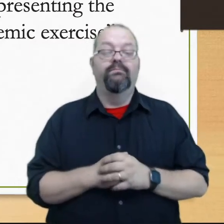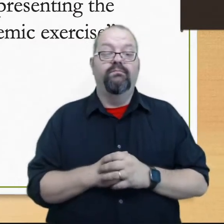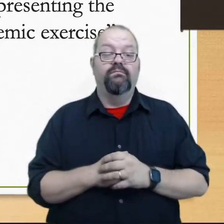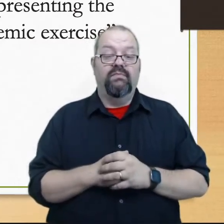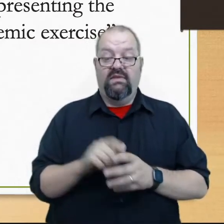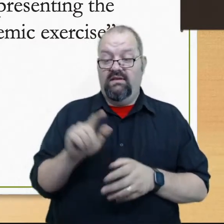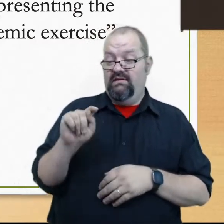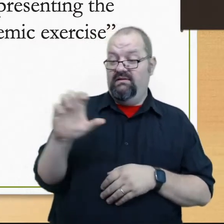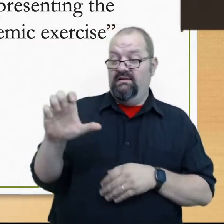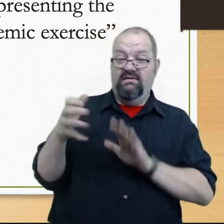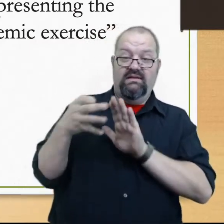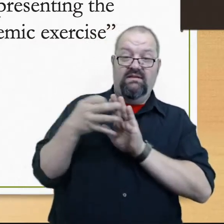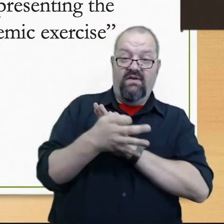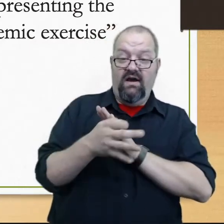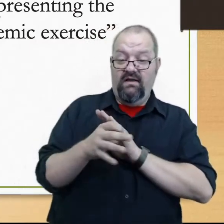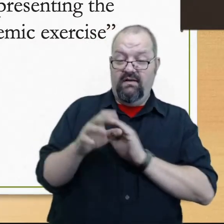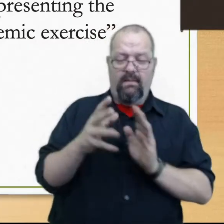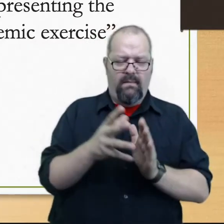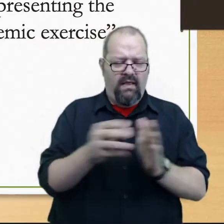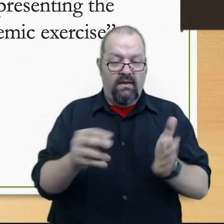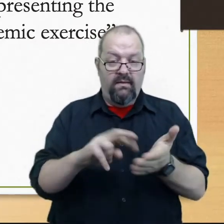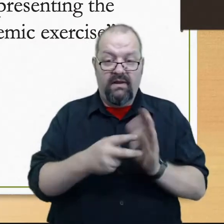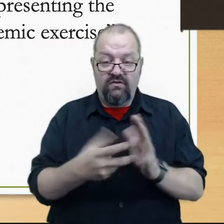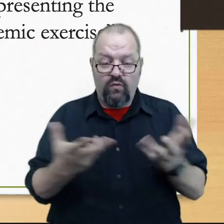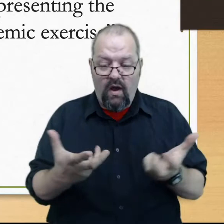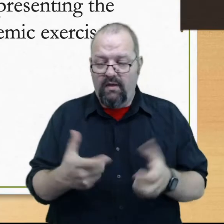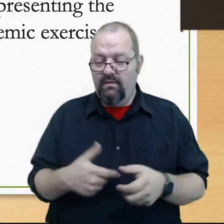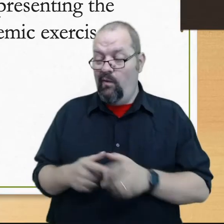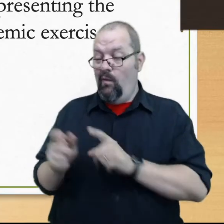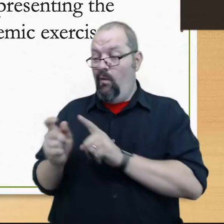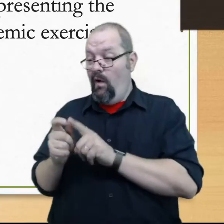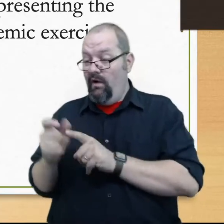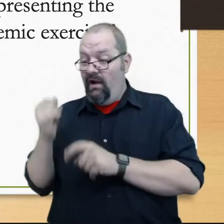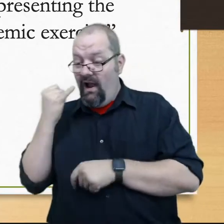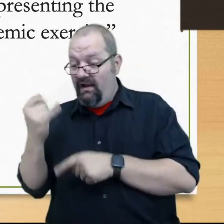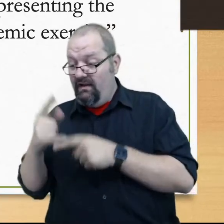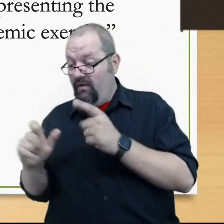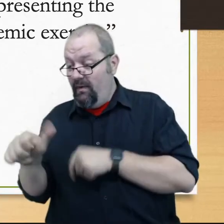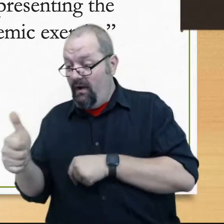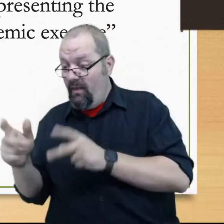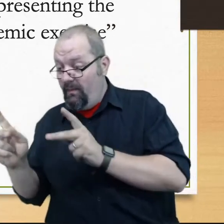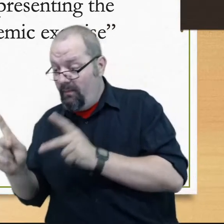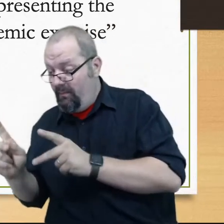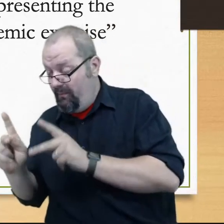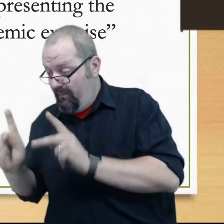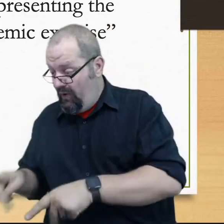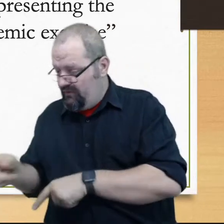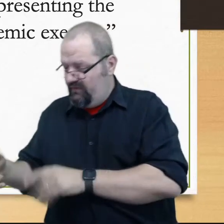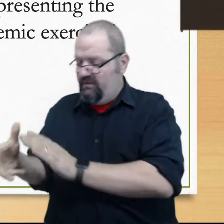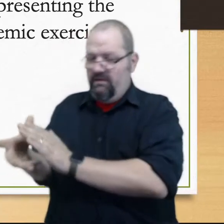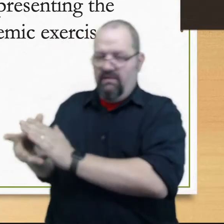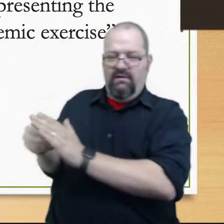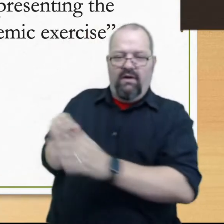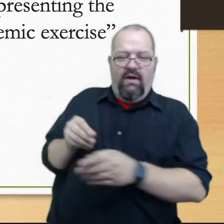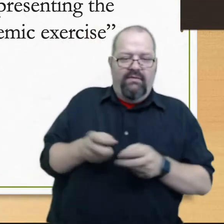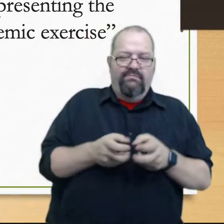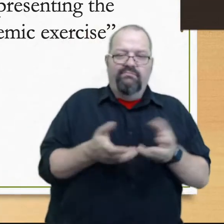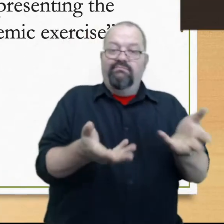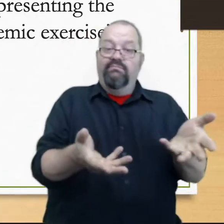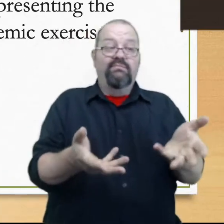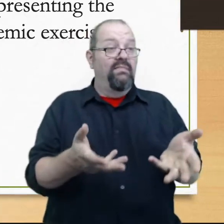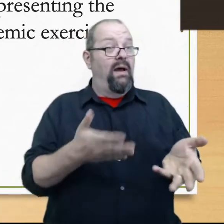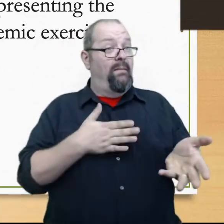TCC defines plagiarism as representing the words or ideas of another as one's own in any academic